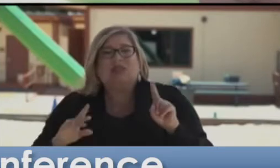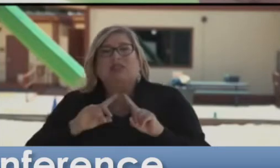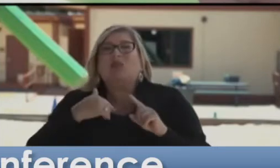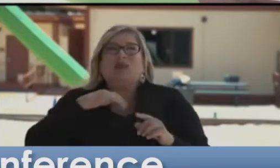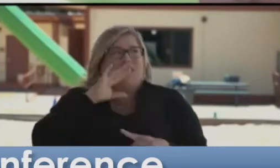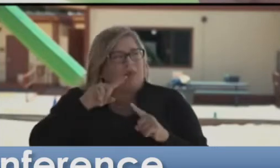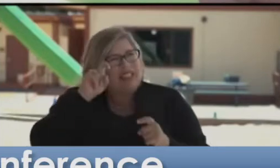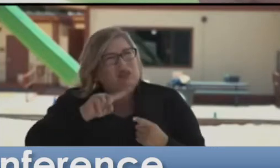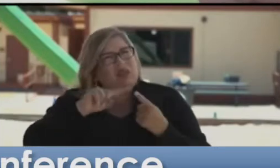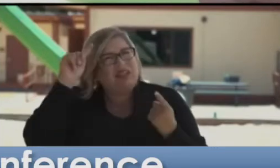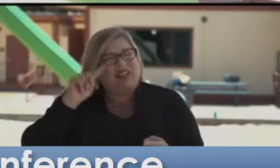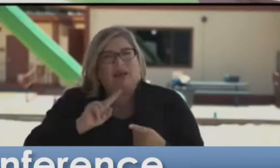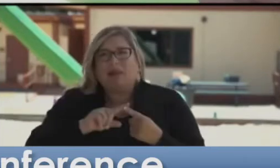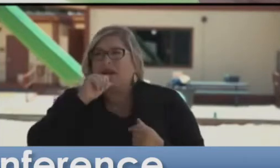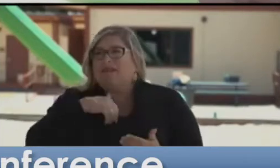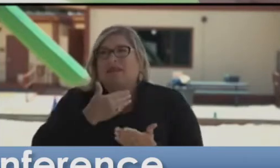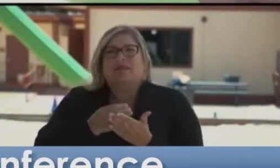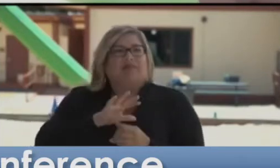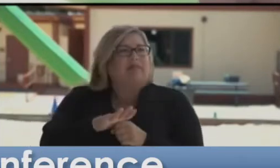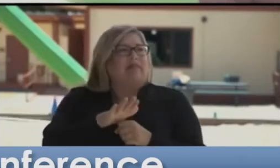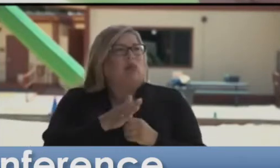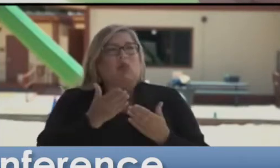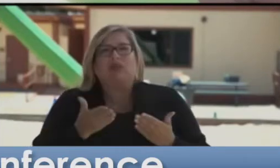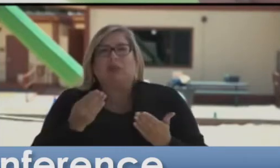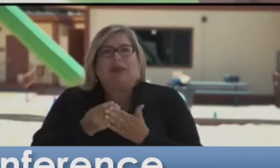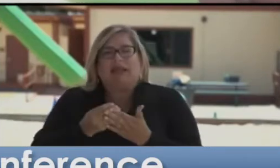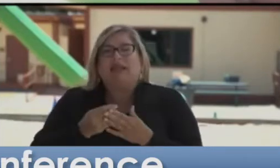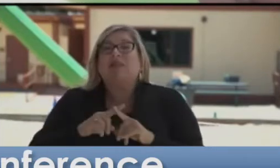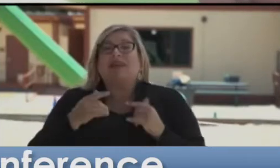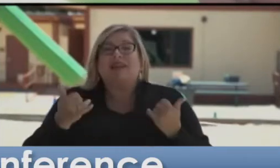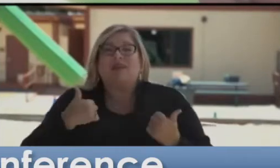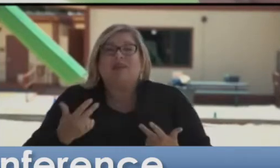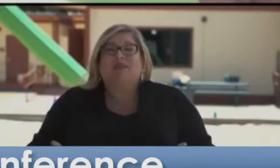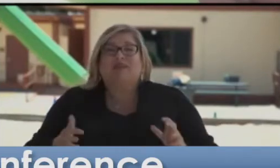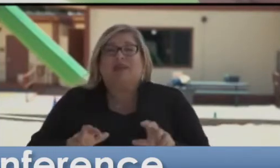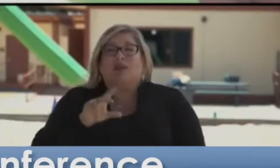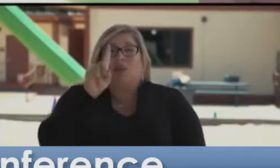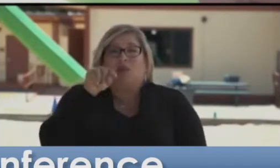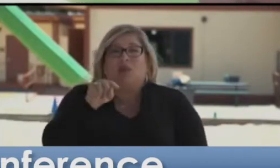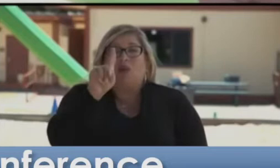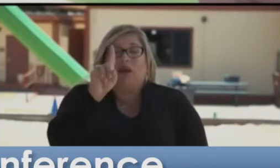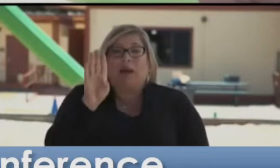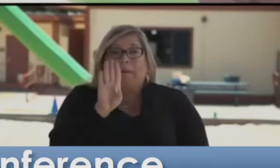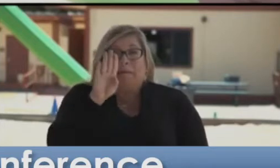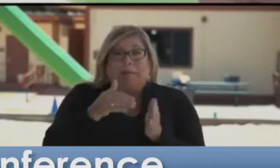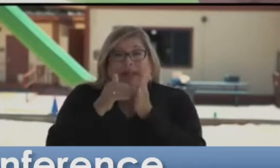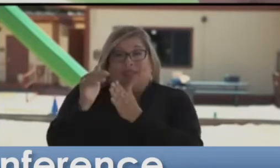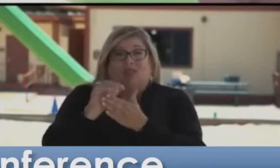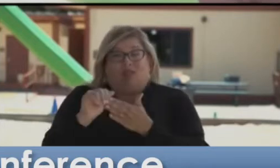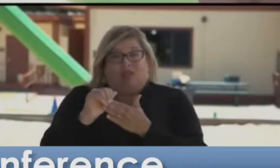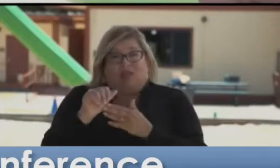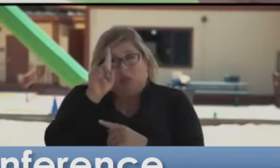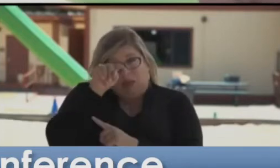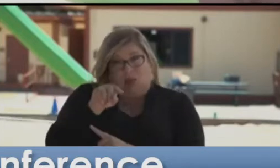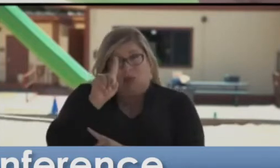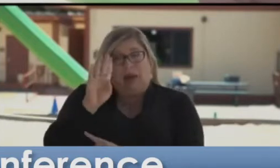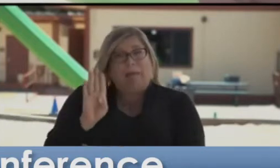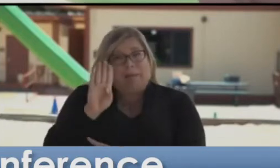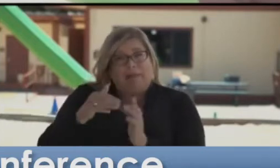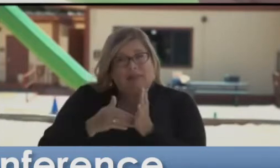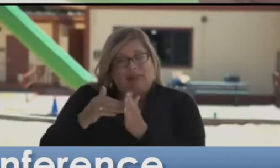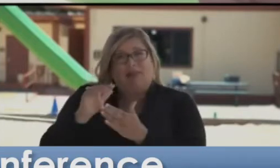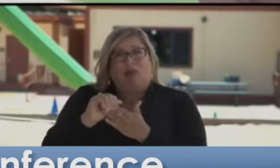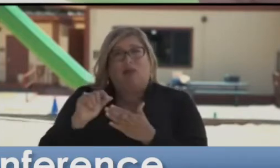until now. And we're putting in over $1 billion, $1.1 billion specifically to provide